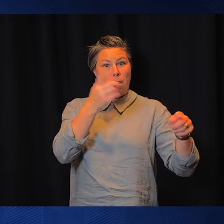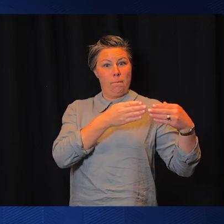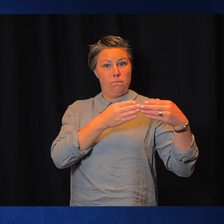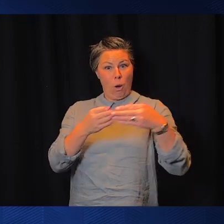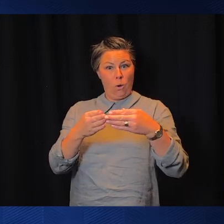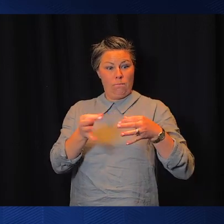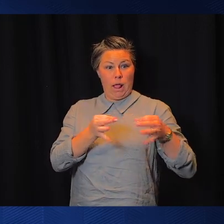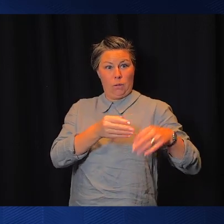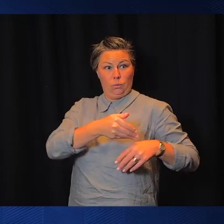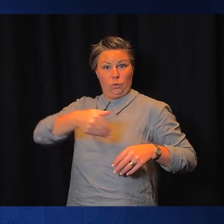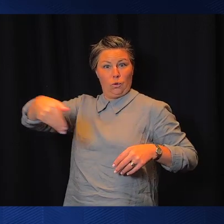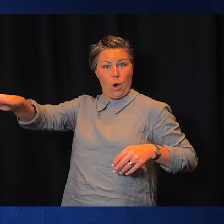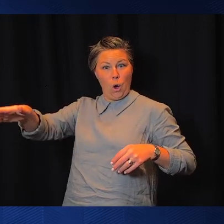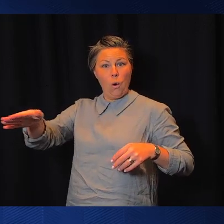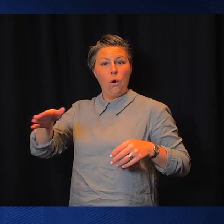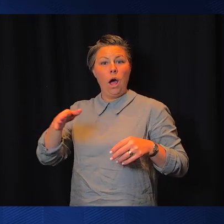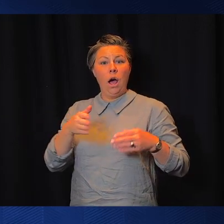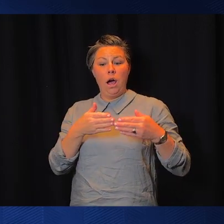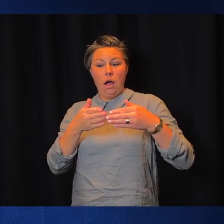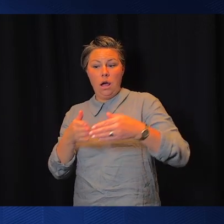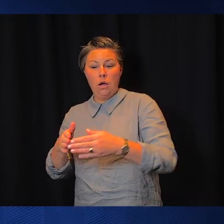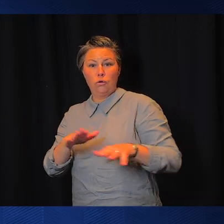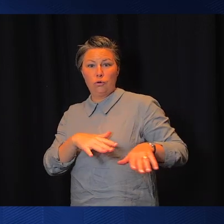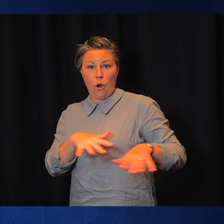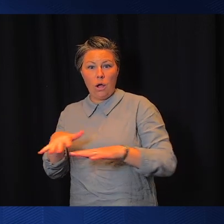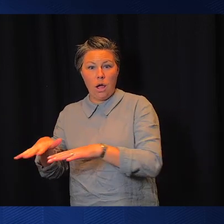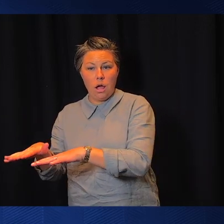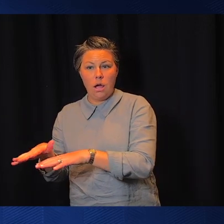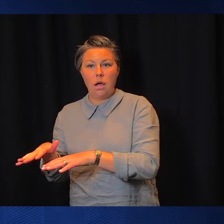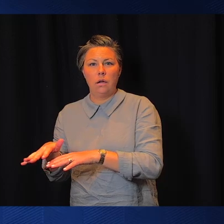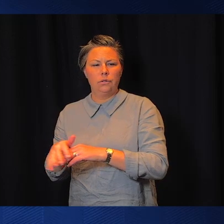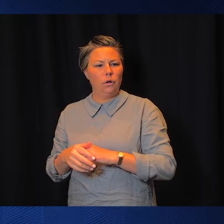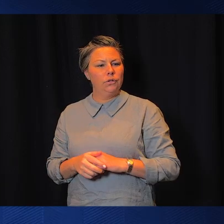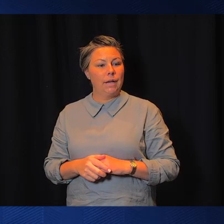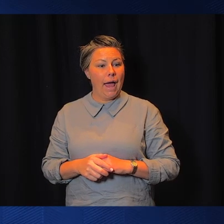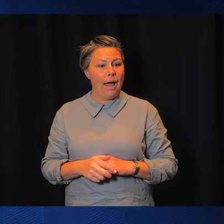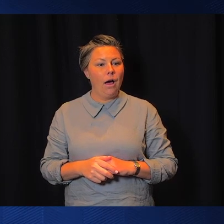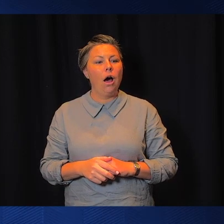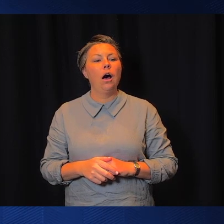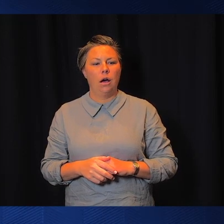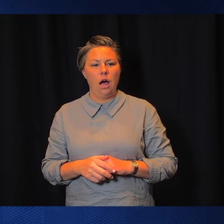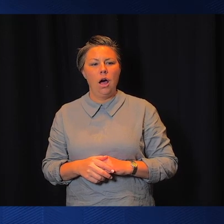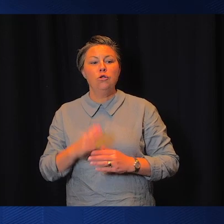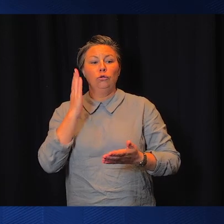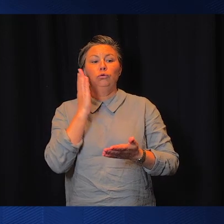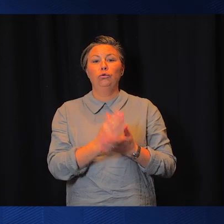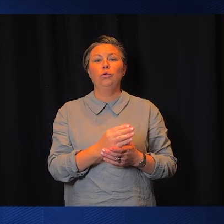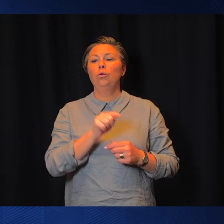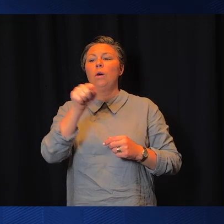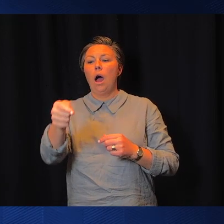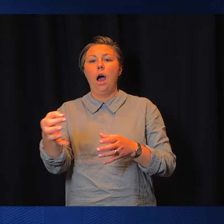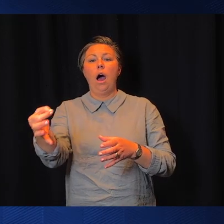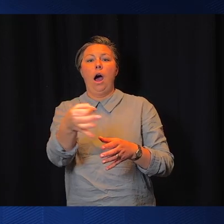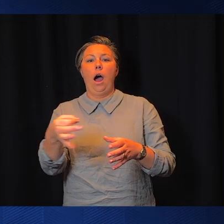to, you know, a little bit further and send some support to Tonga? And they said, no, this is a scoping. So the